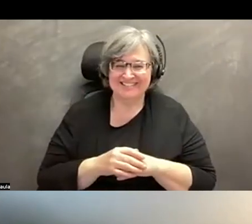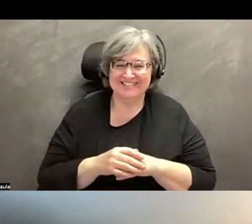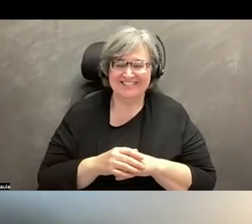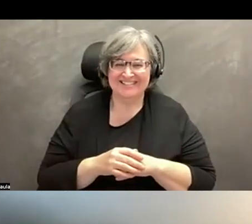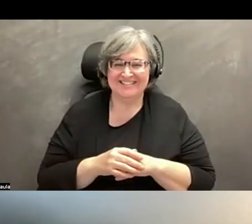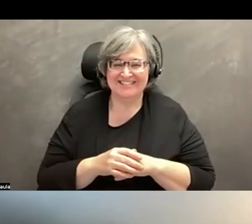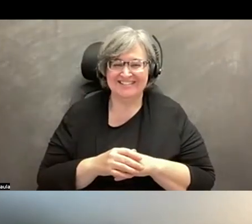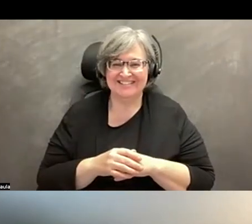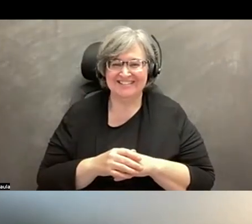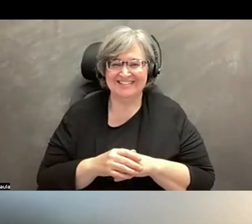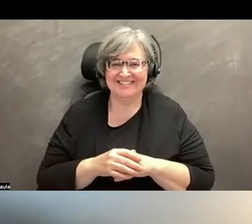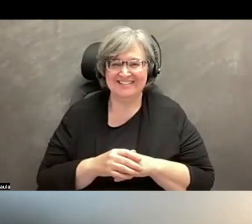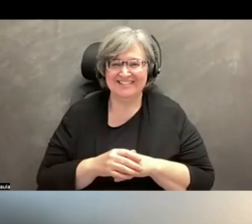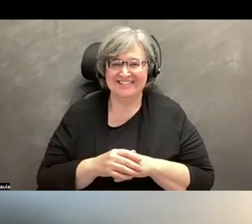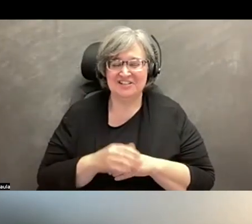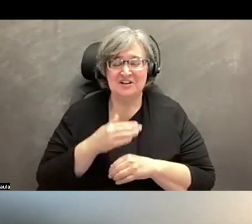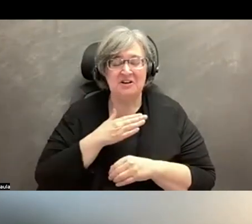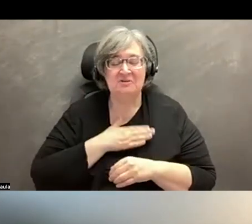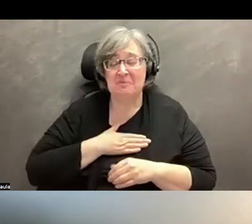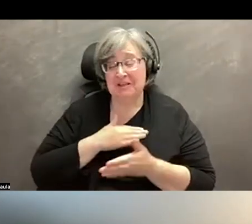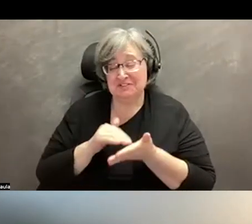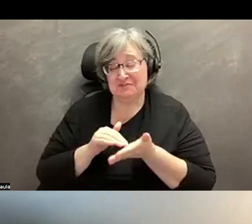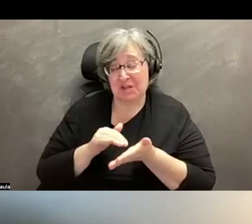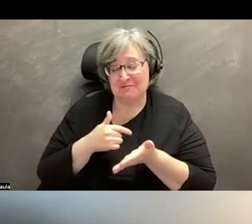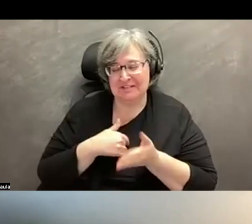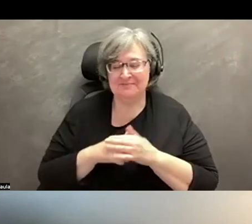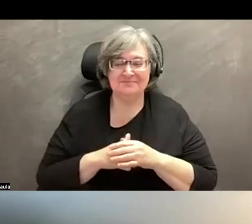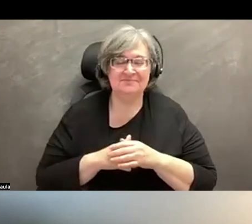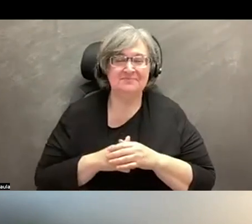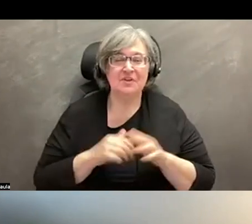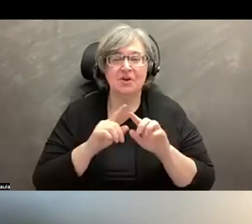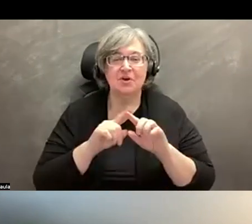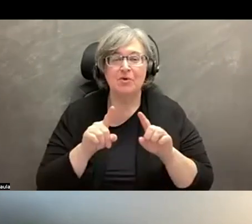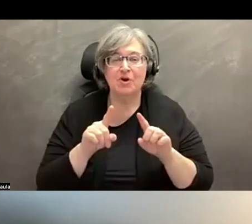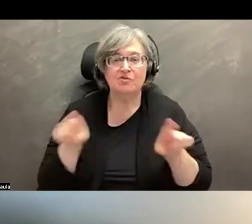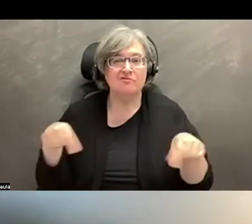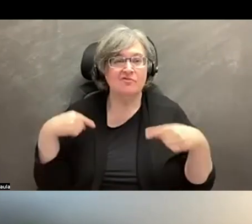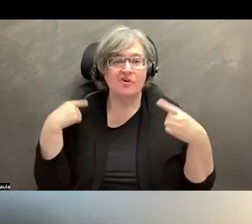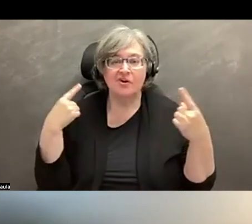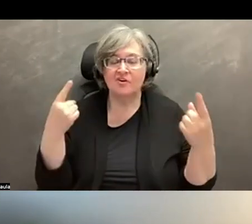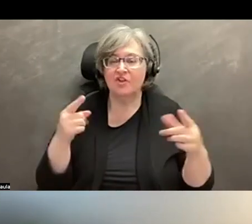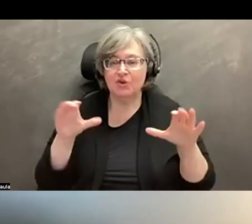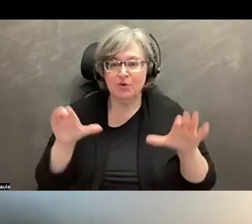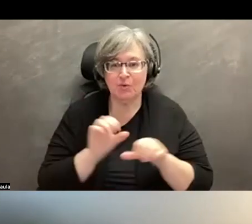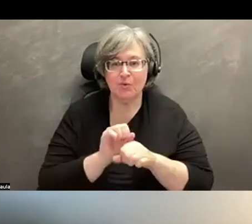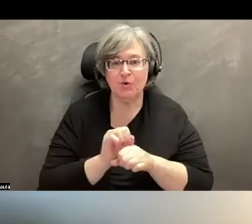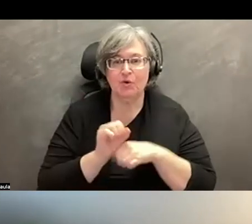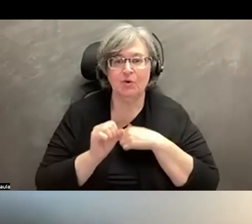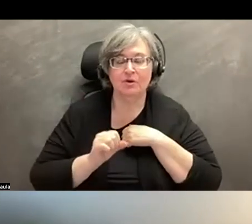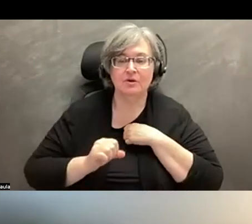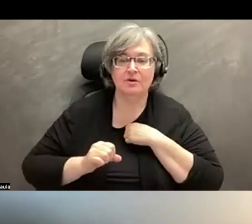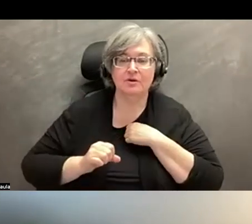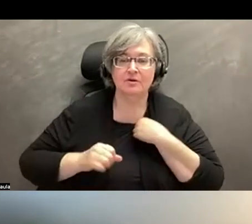So please forgive me for that. But in all the years you've been doing this work, Andrea, and being in this